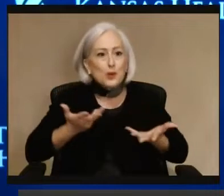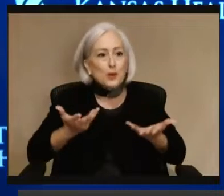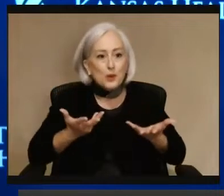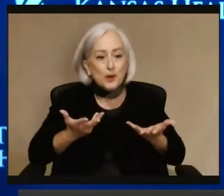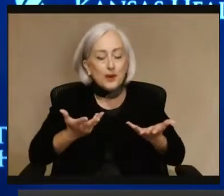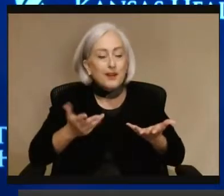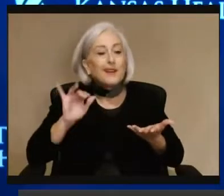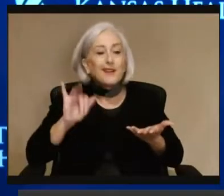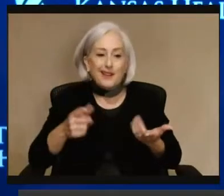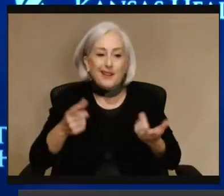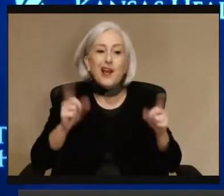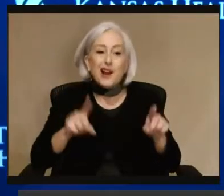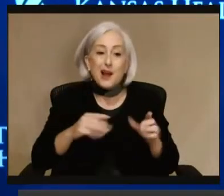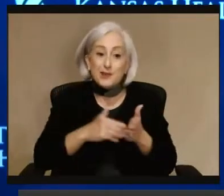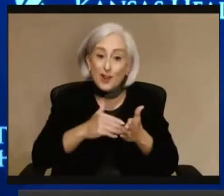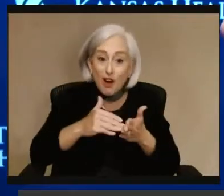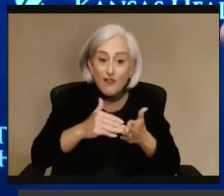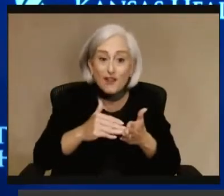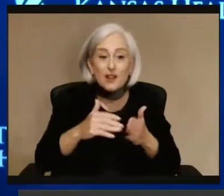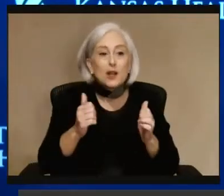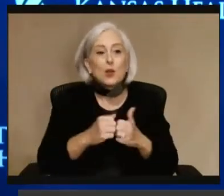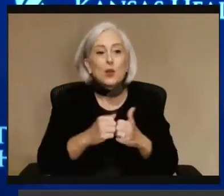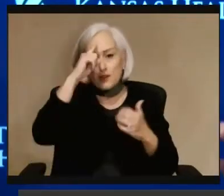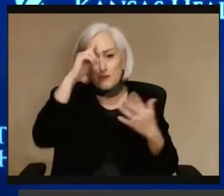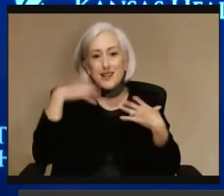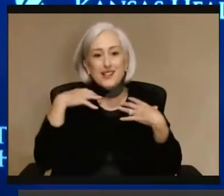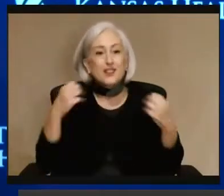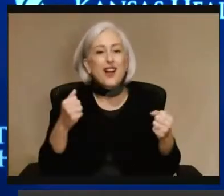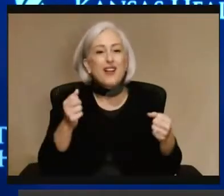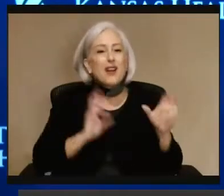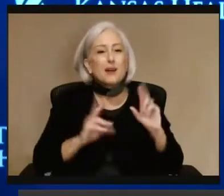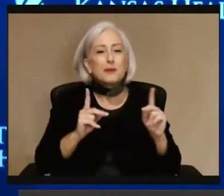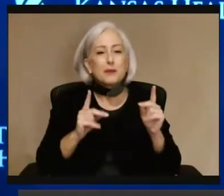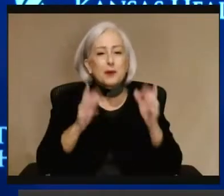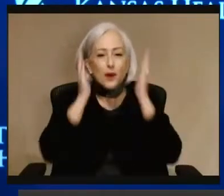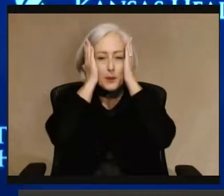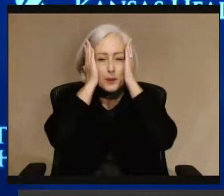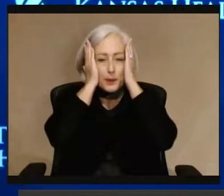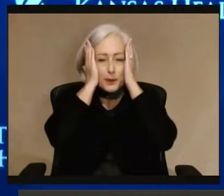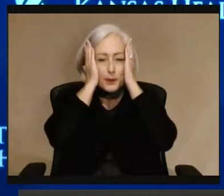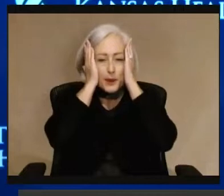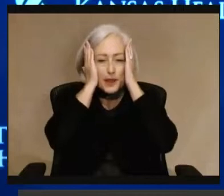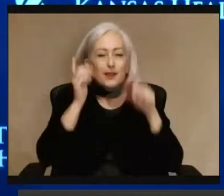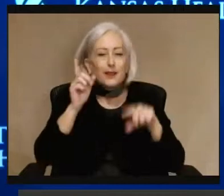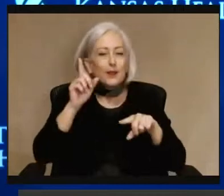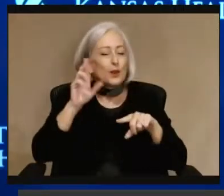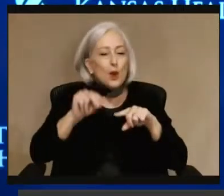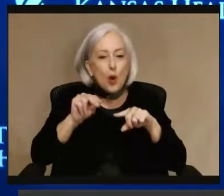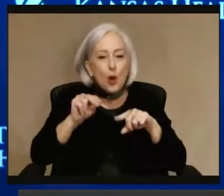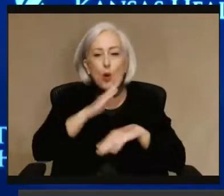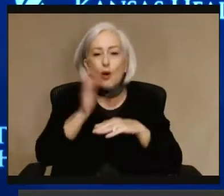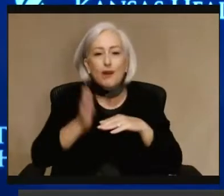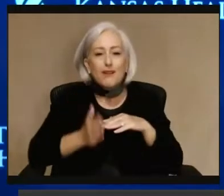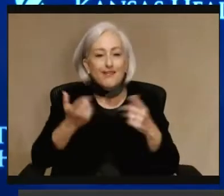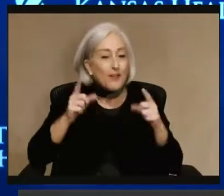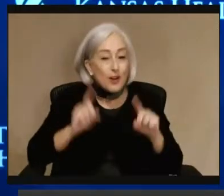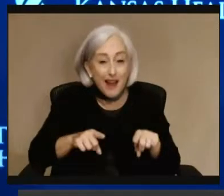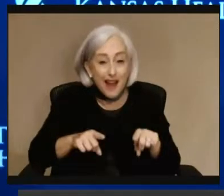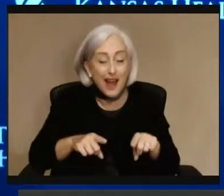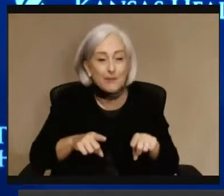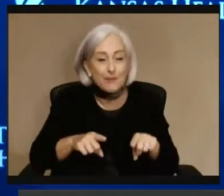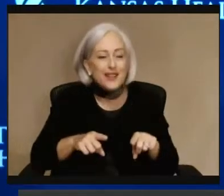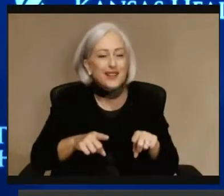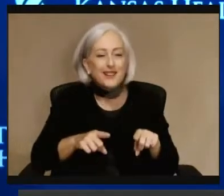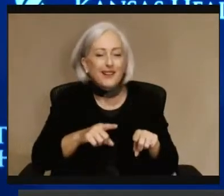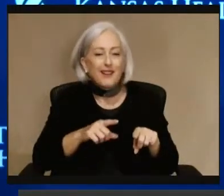try to, plug their ears. It didn't happen. That was an aberration. It's not really our lives. Let's just put that on the shelf. And so it's